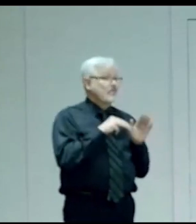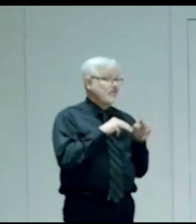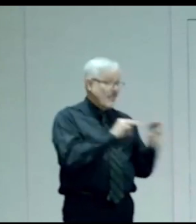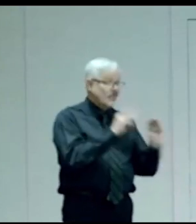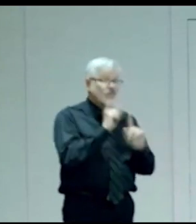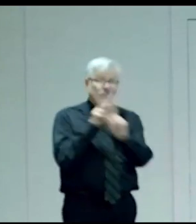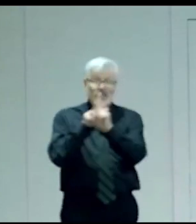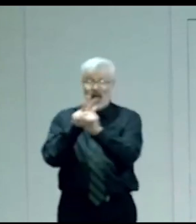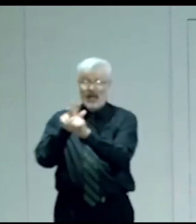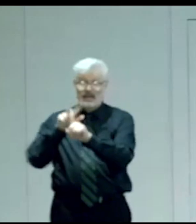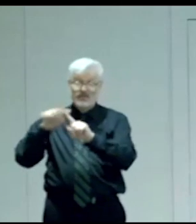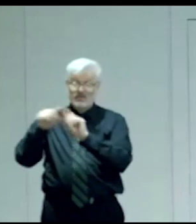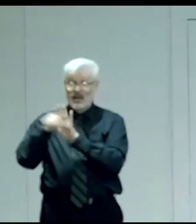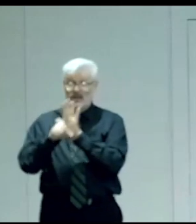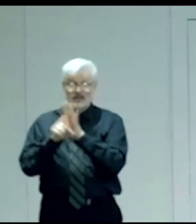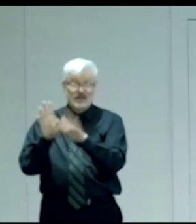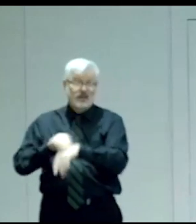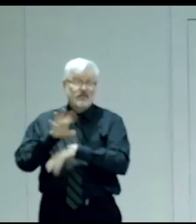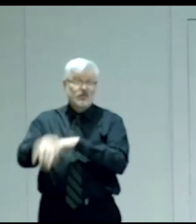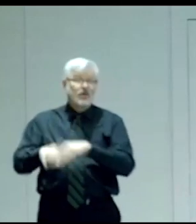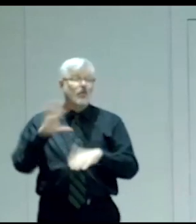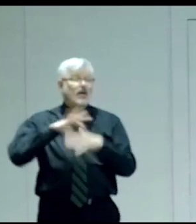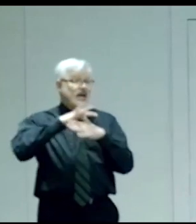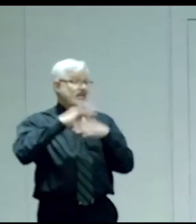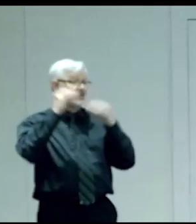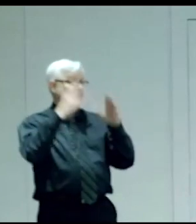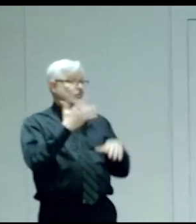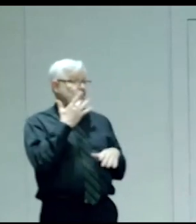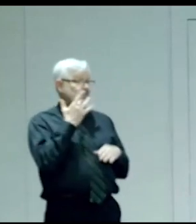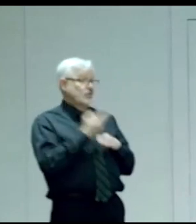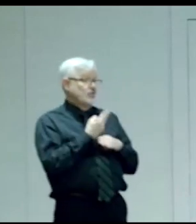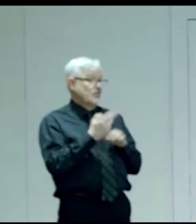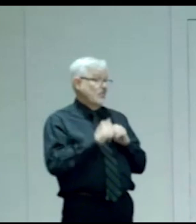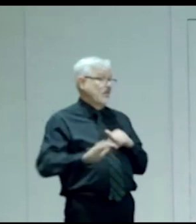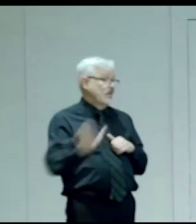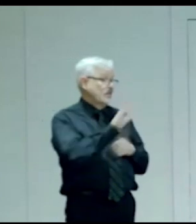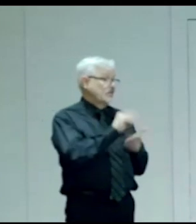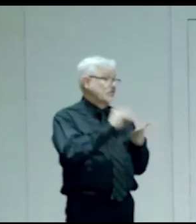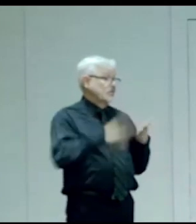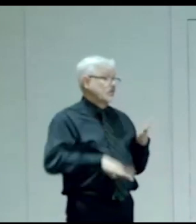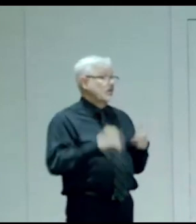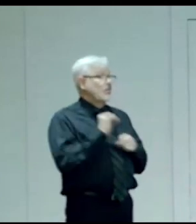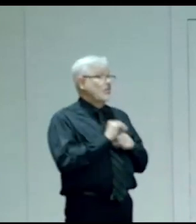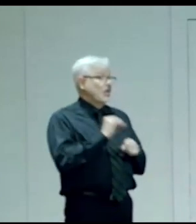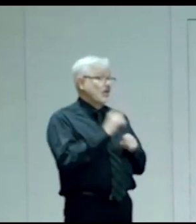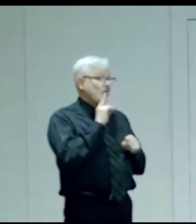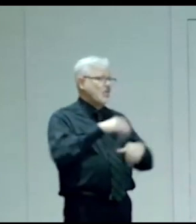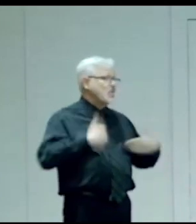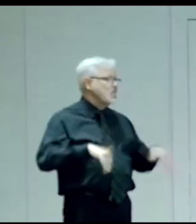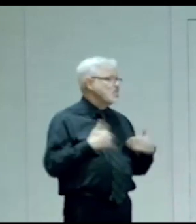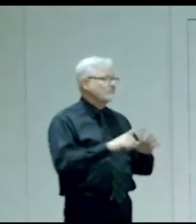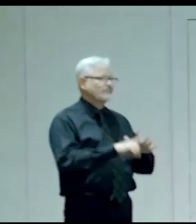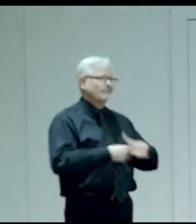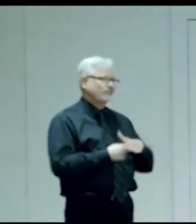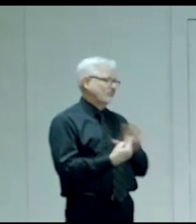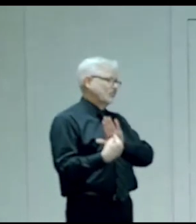how various policies influenced what content teachers chose to teach their students. The work was groundbreaking in